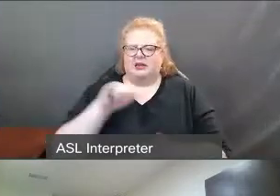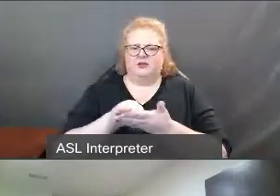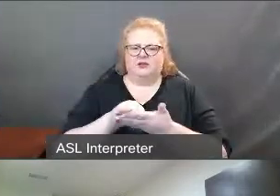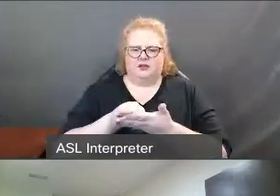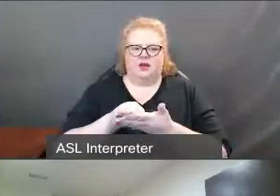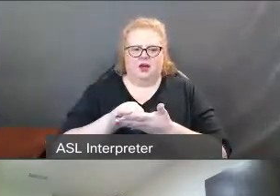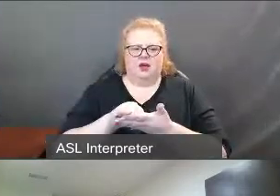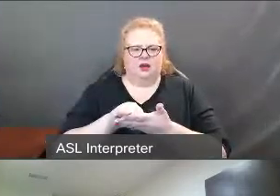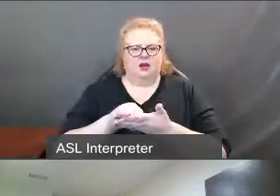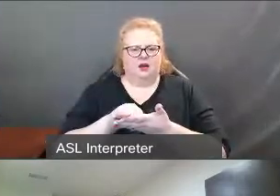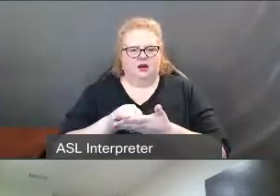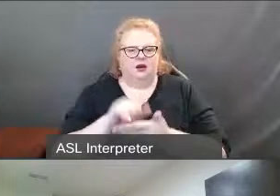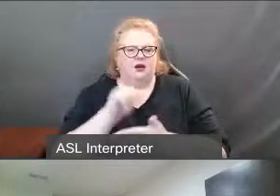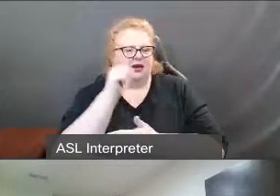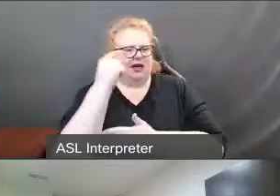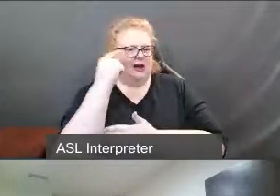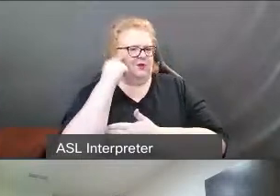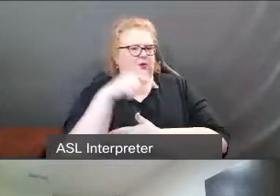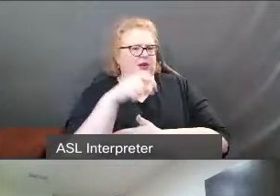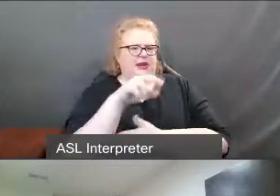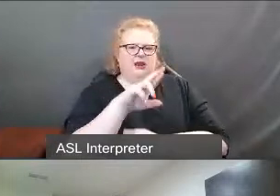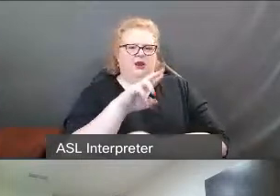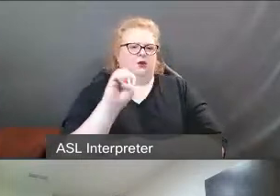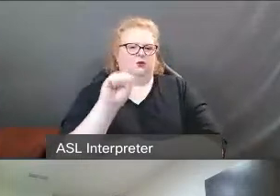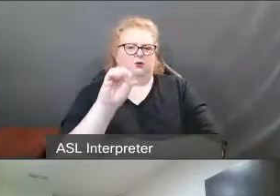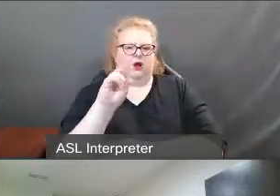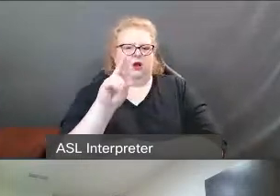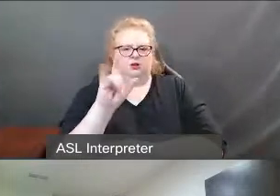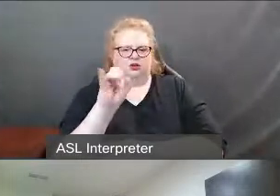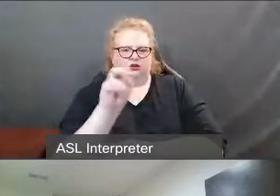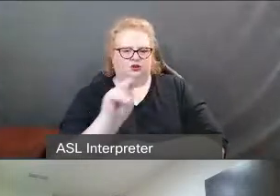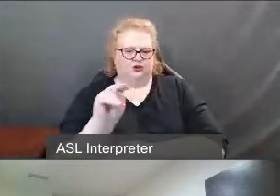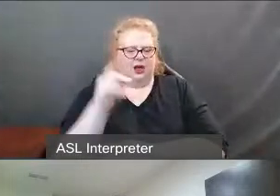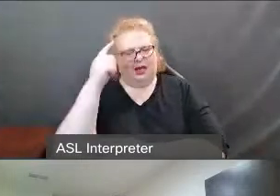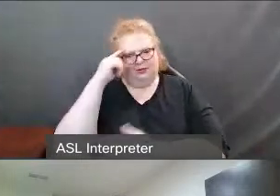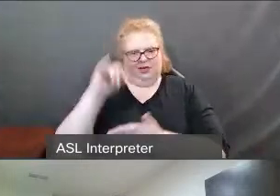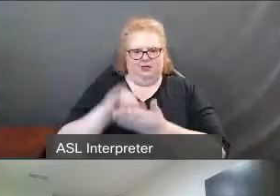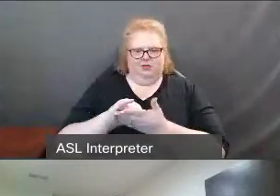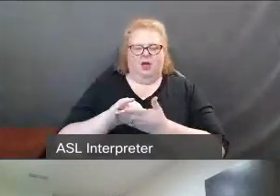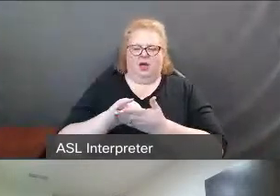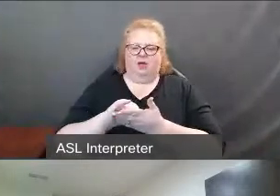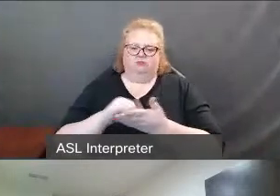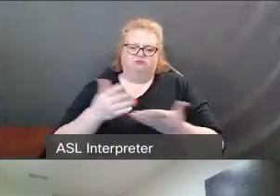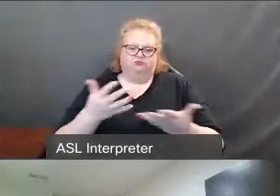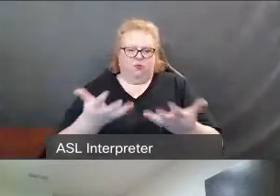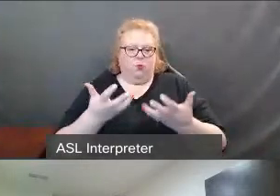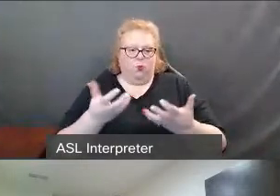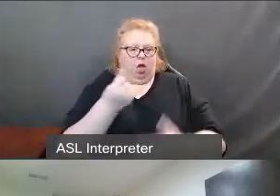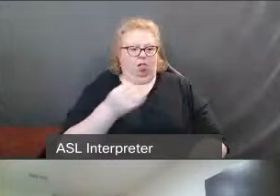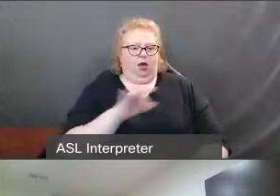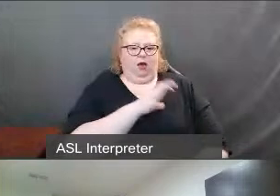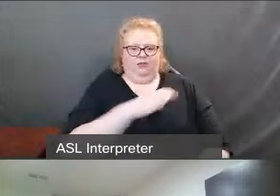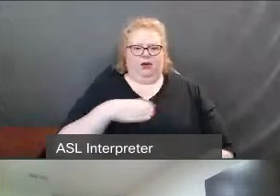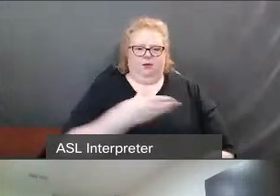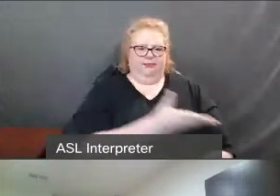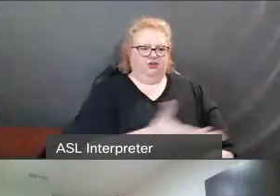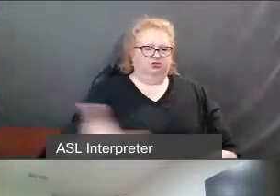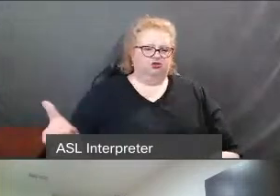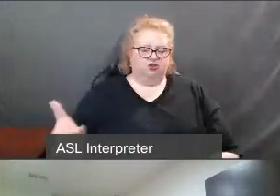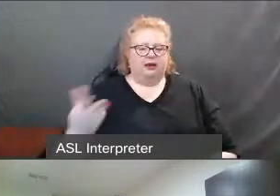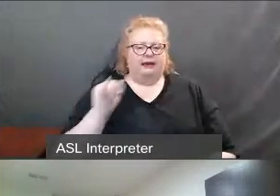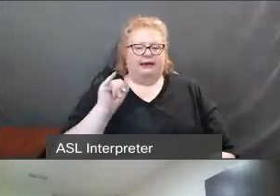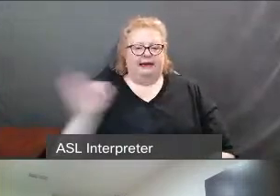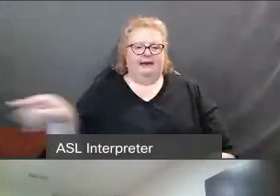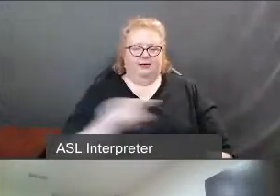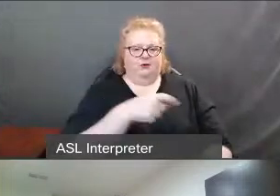Yeah, I don't think there's a need for a resolution, Commissioner Berry. I think that it is just at the will of the commission. Okay. So if you